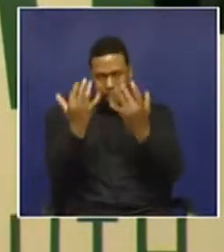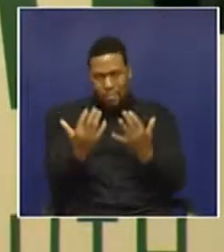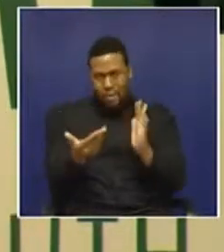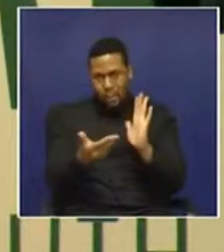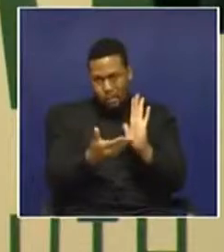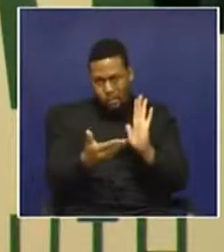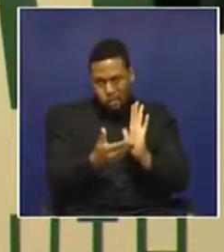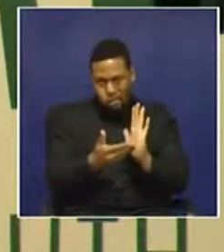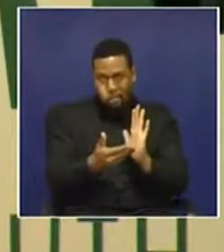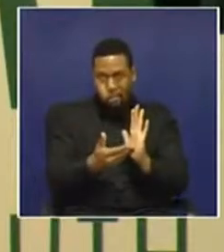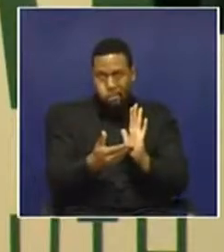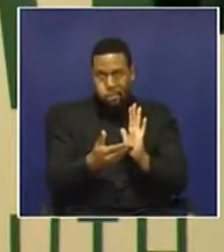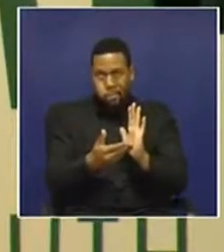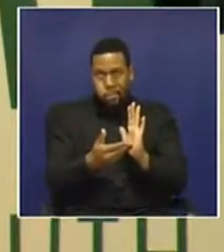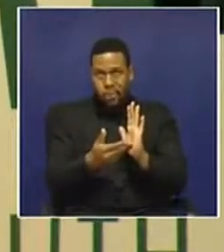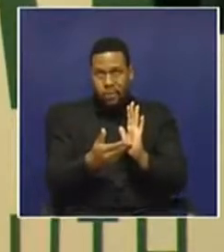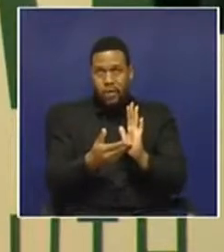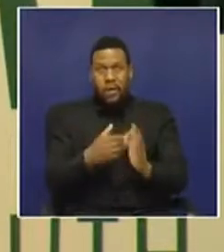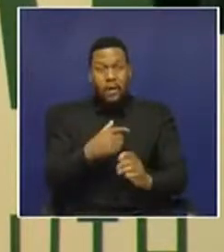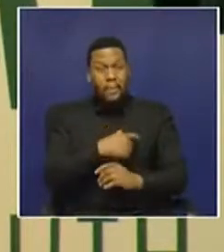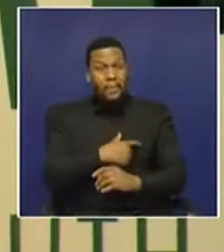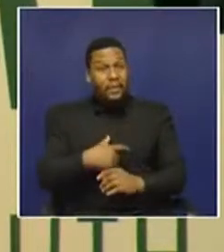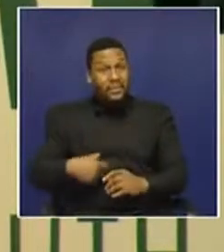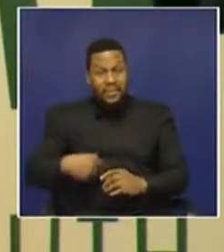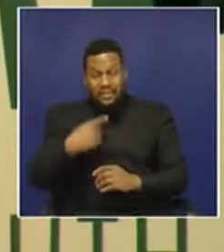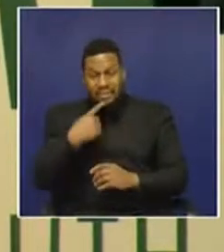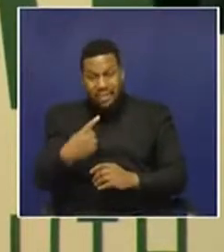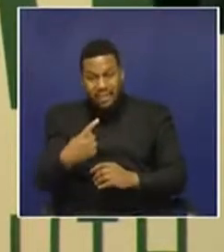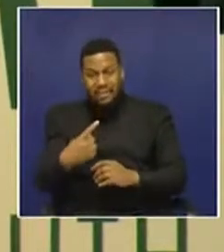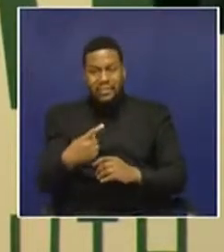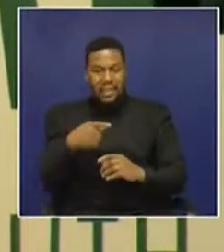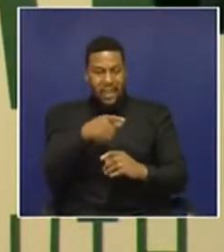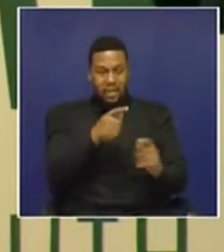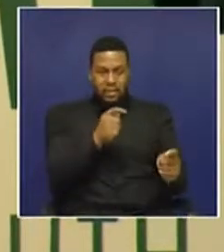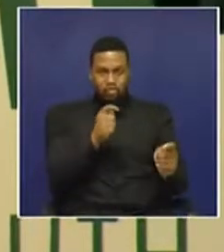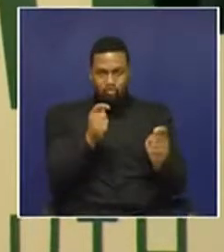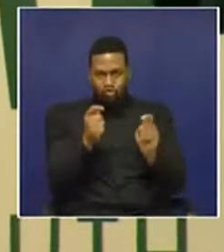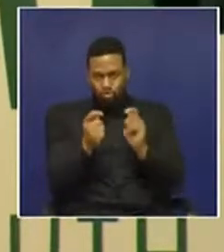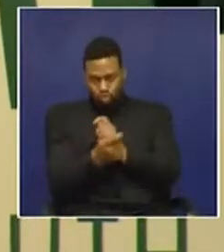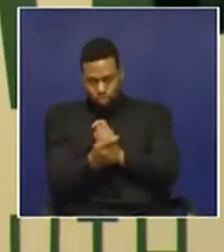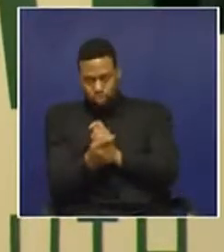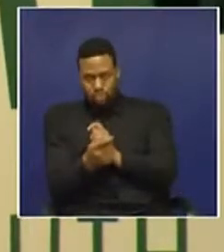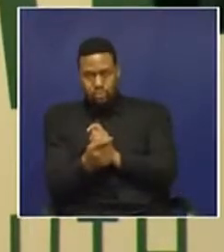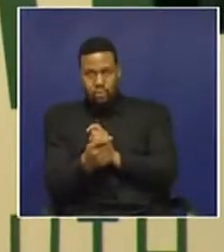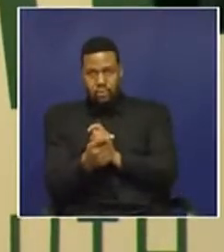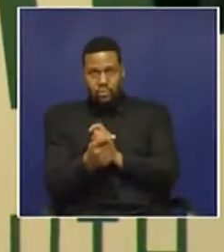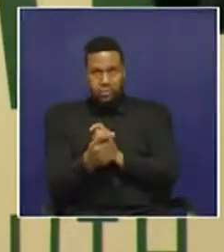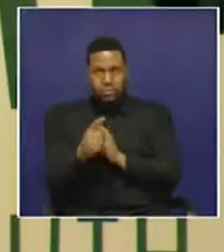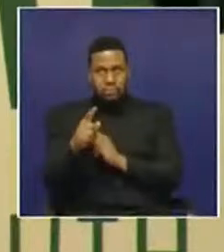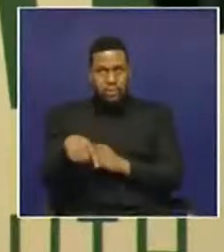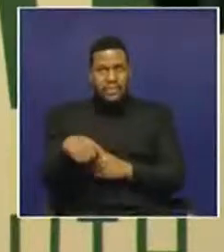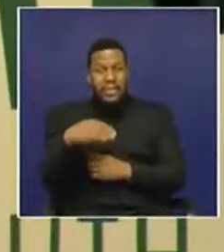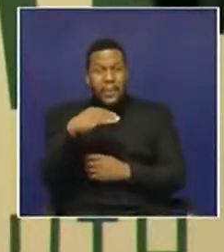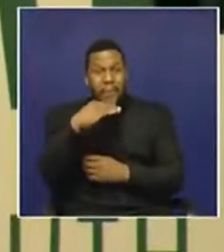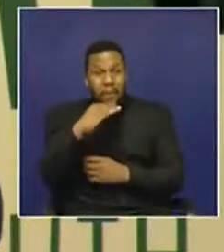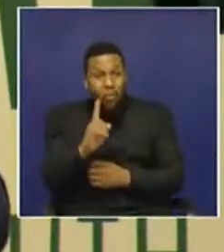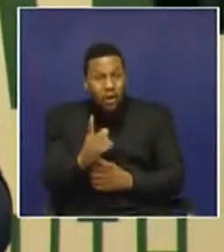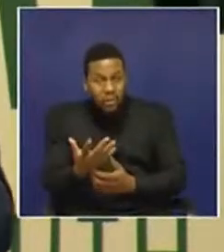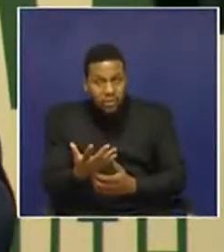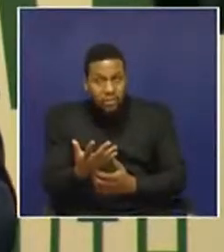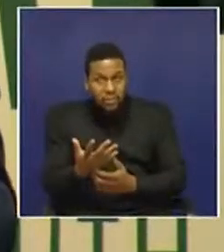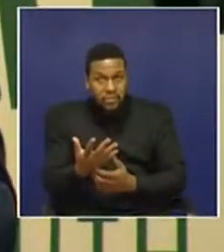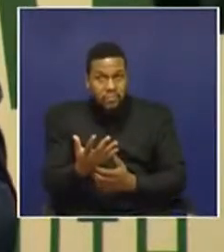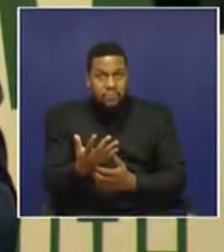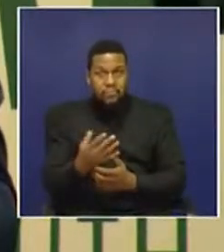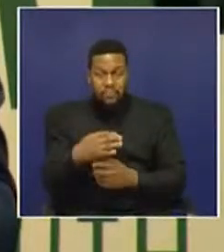continue, the president says it should be converted into a livelihood star. What we will be then be doing during the course